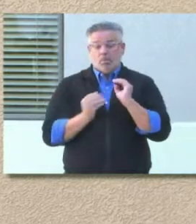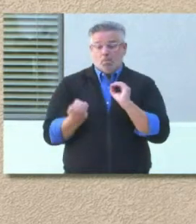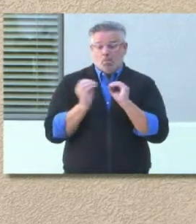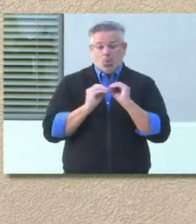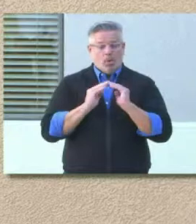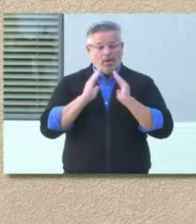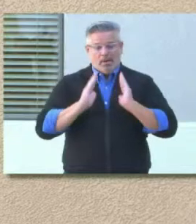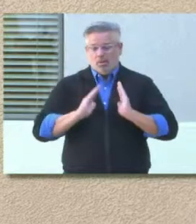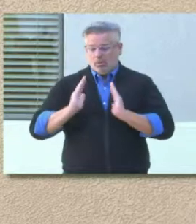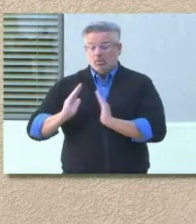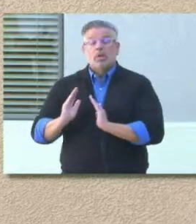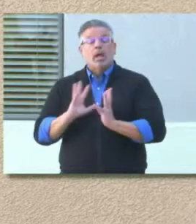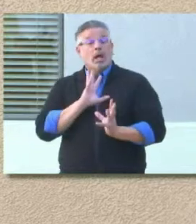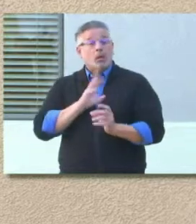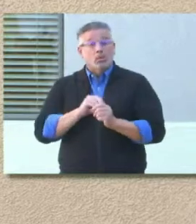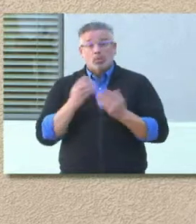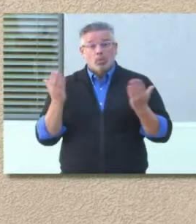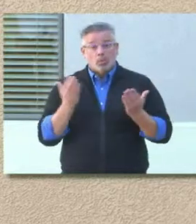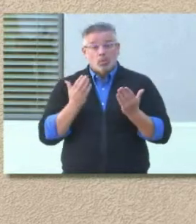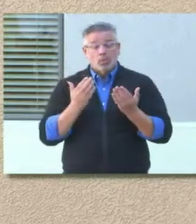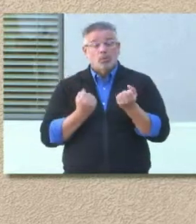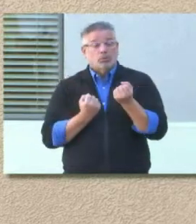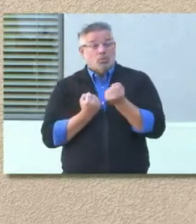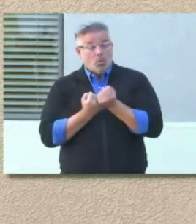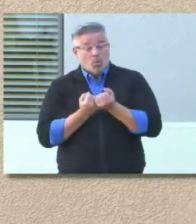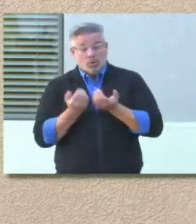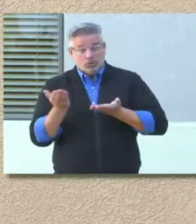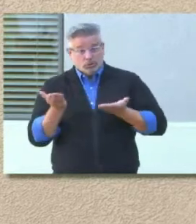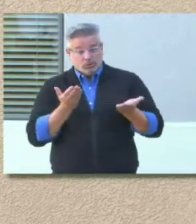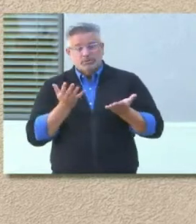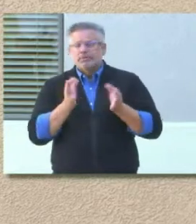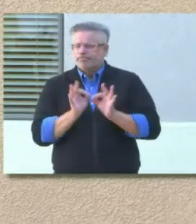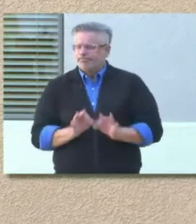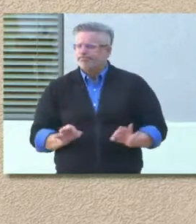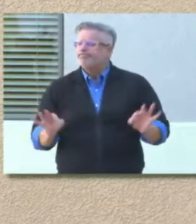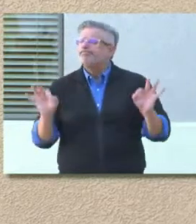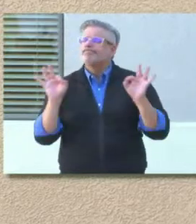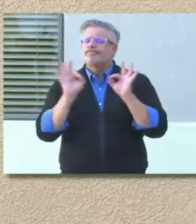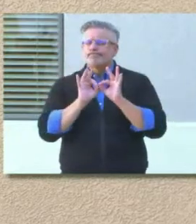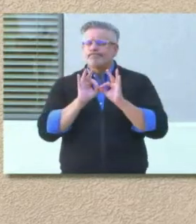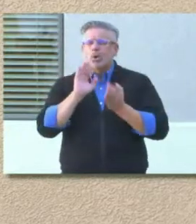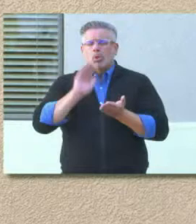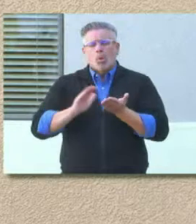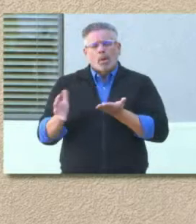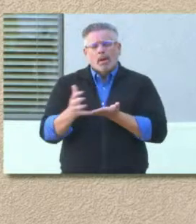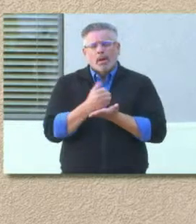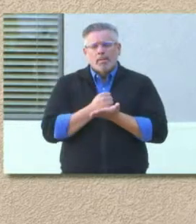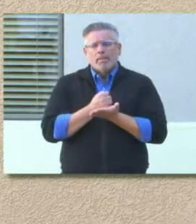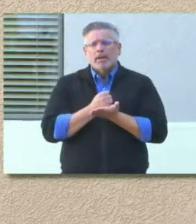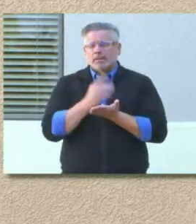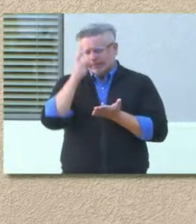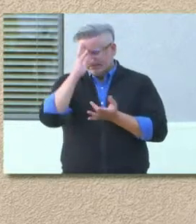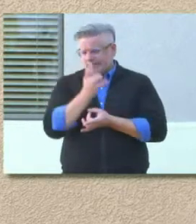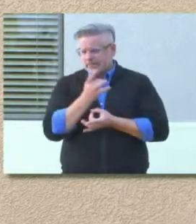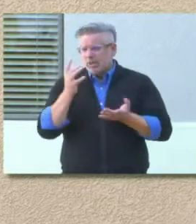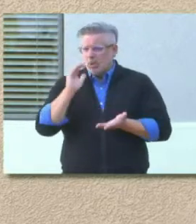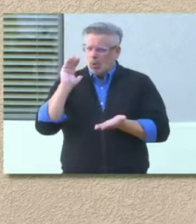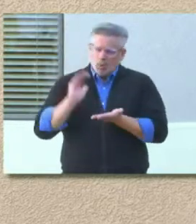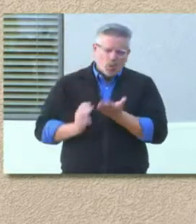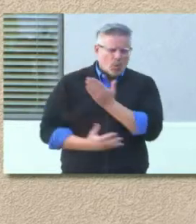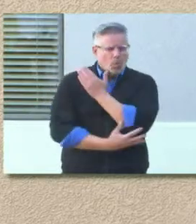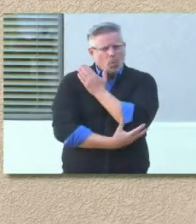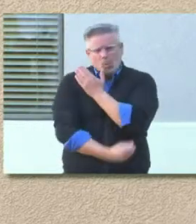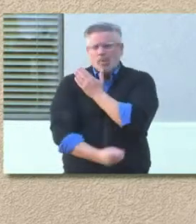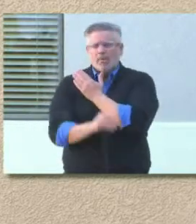units, which include supportive services that are vital for low-income and extremely low-income